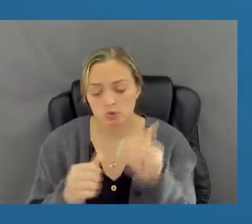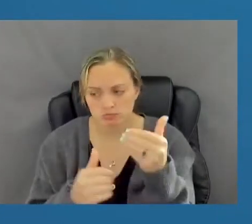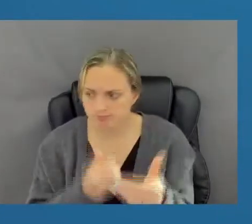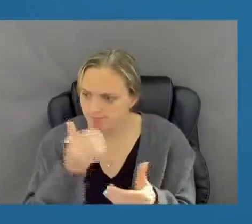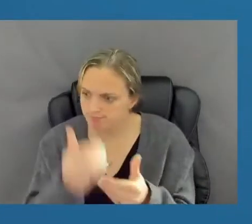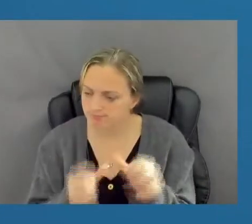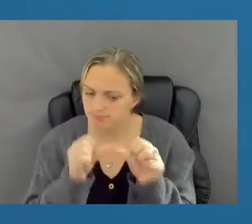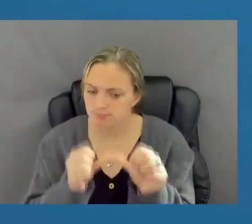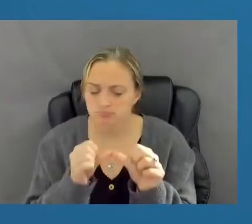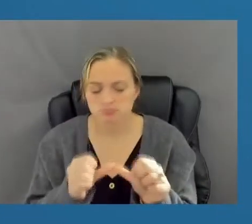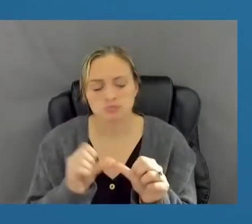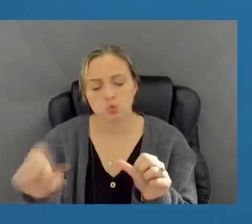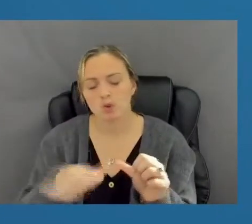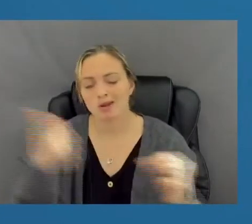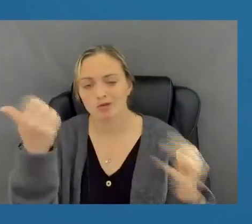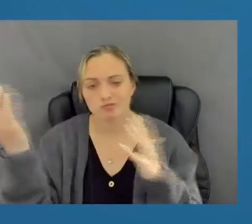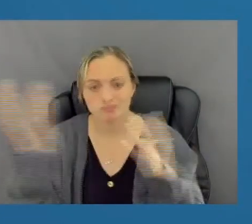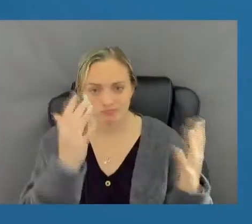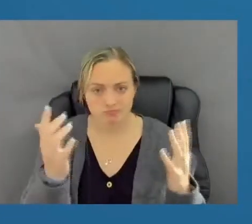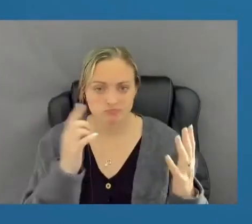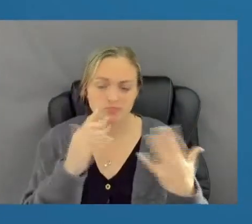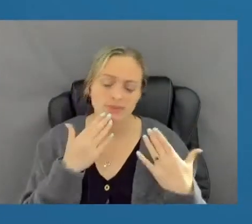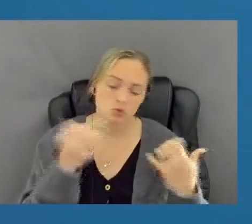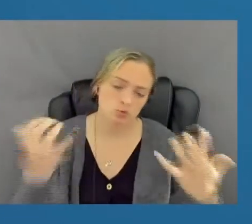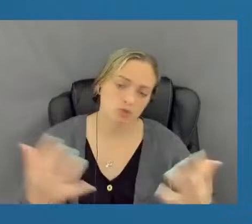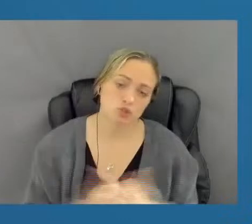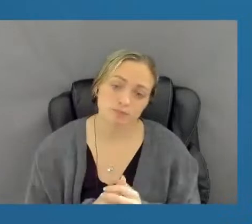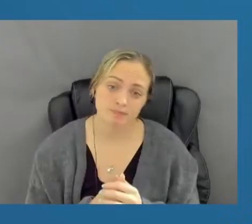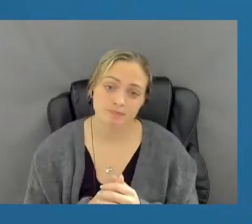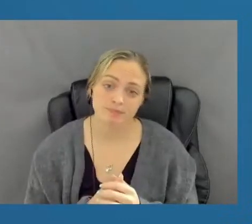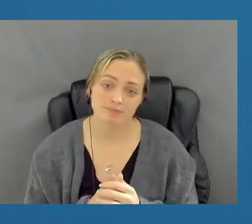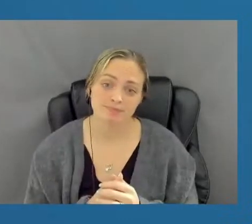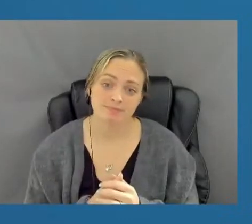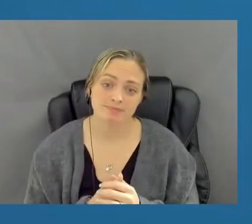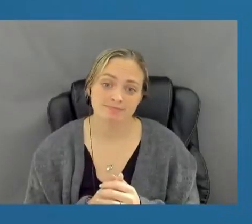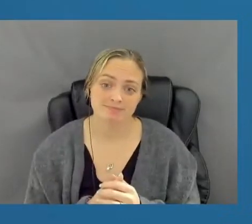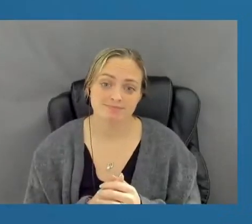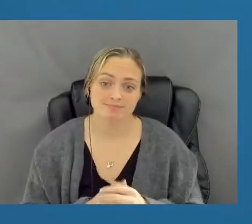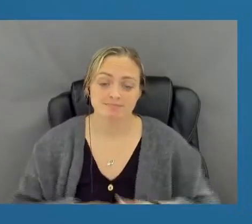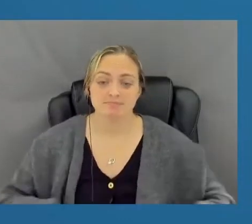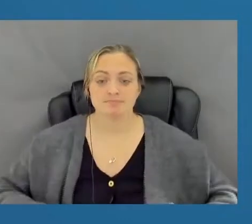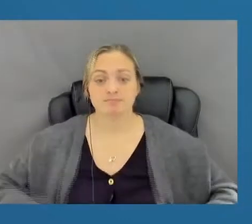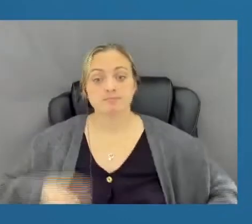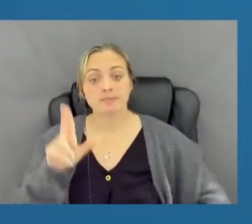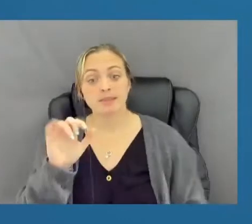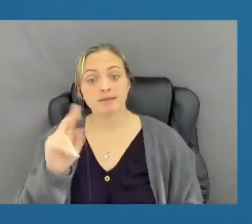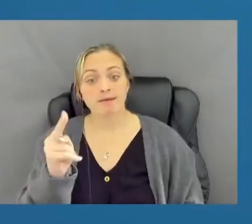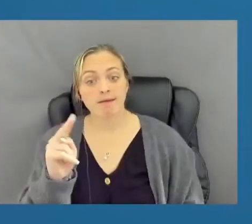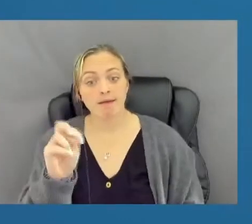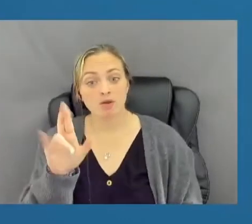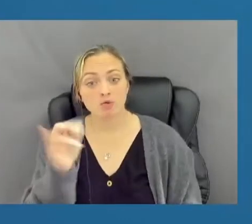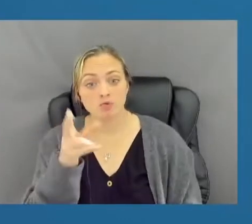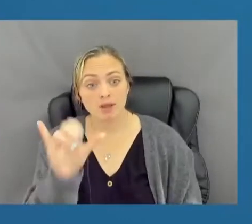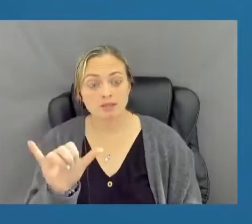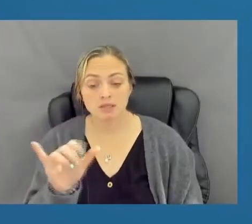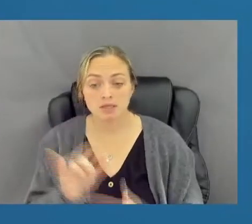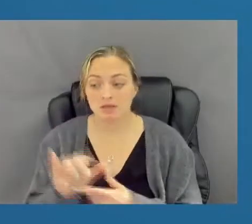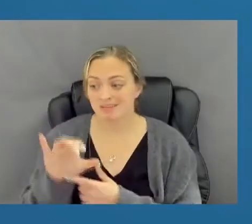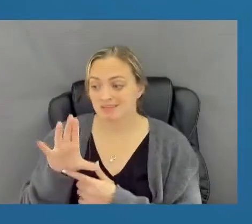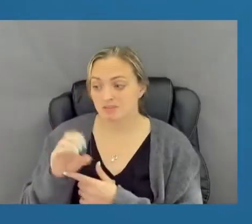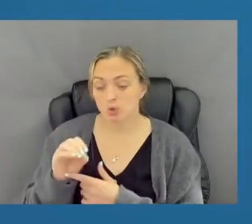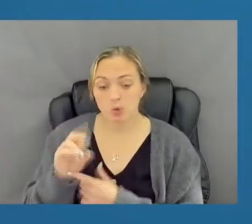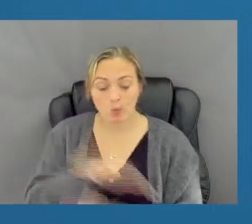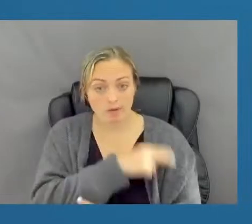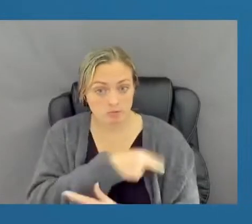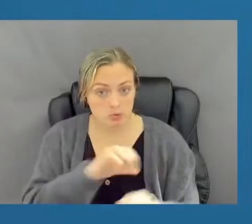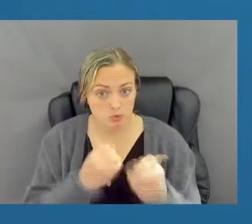want to give you another round of applause. Thank you very much. Yeah. Ken Rasky, the president and CEO of Greater New York Hospital Association. Ken, thank